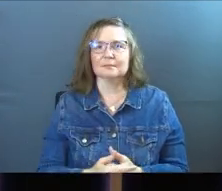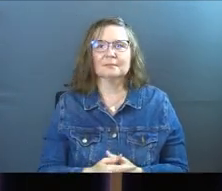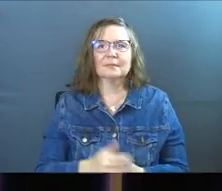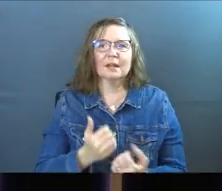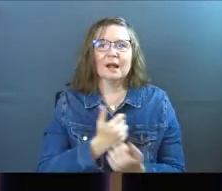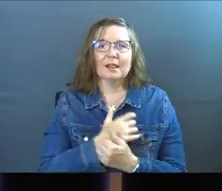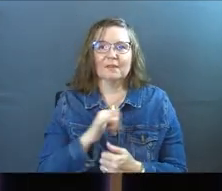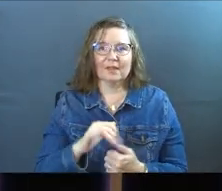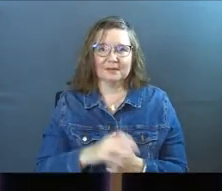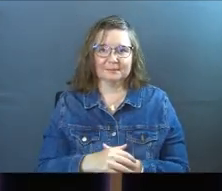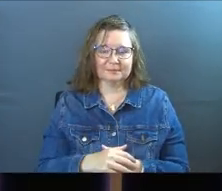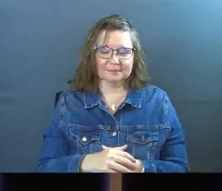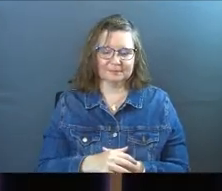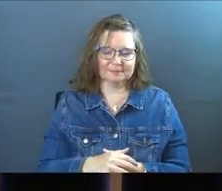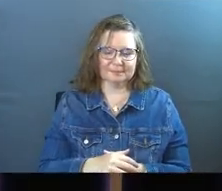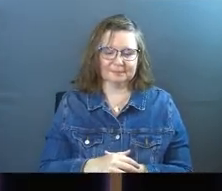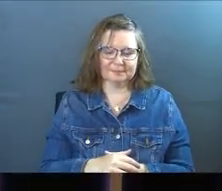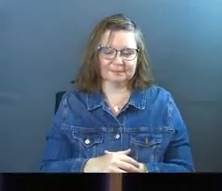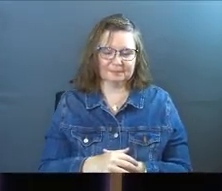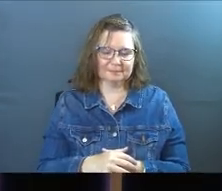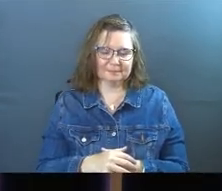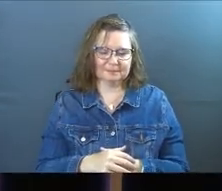Love that.